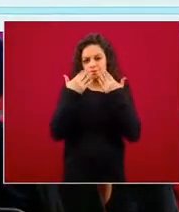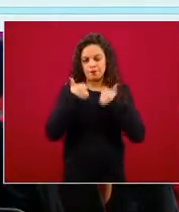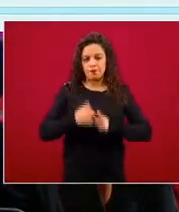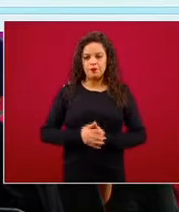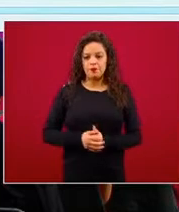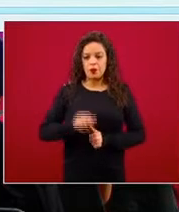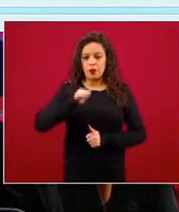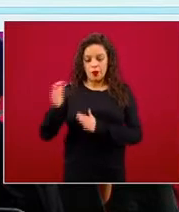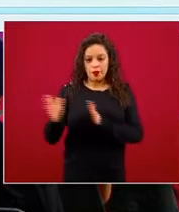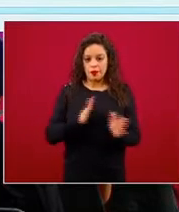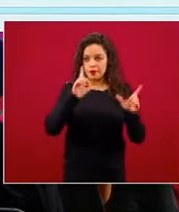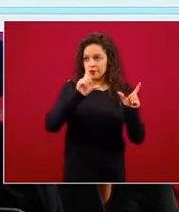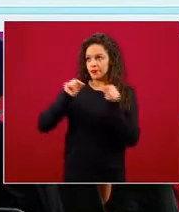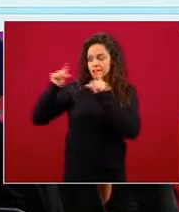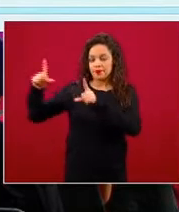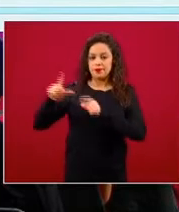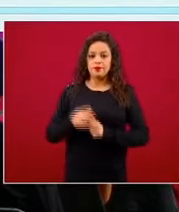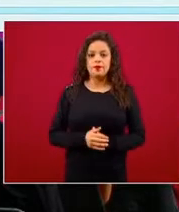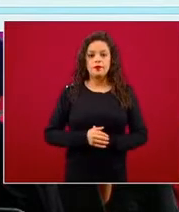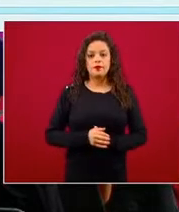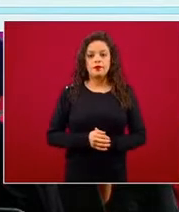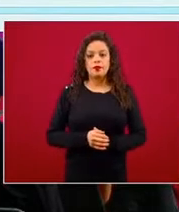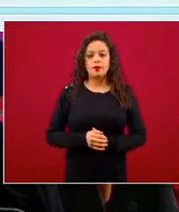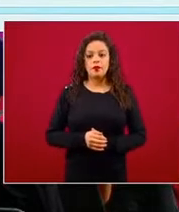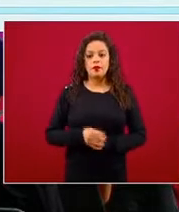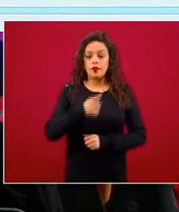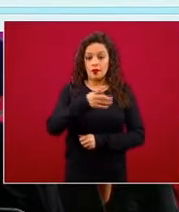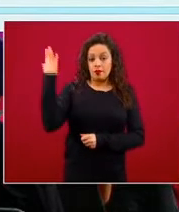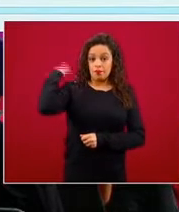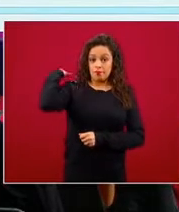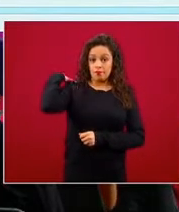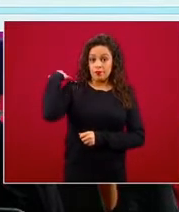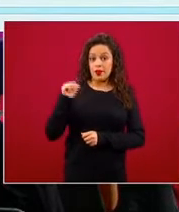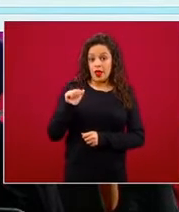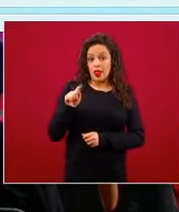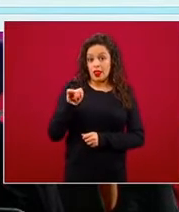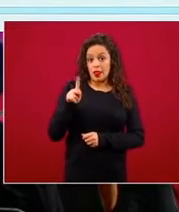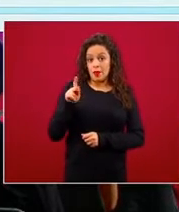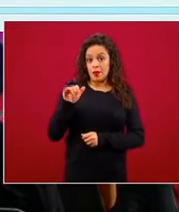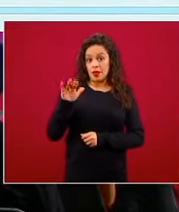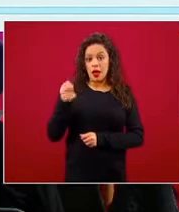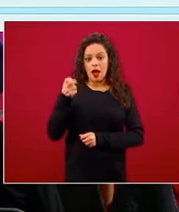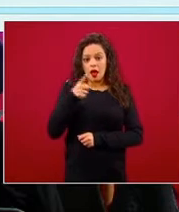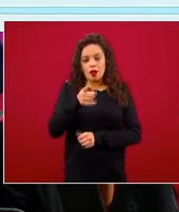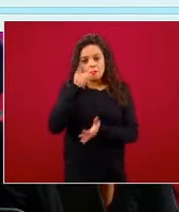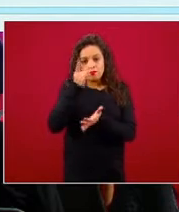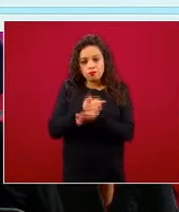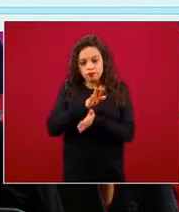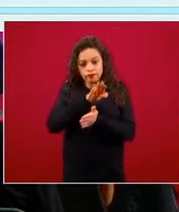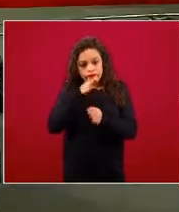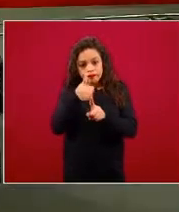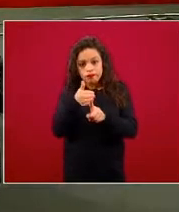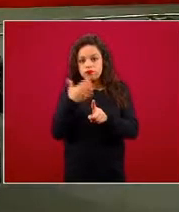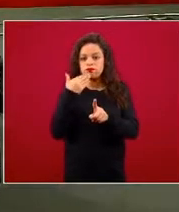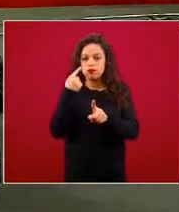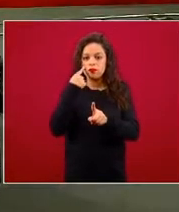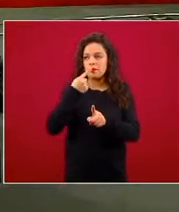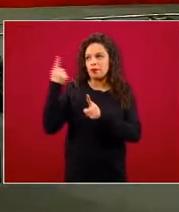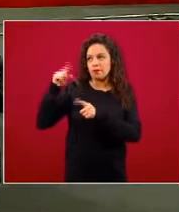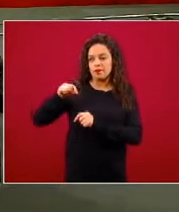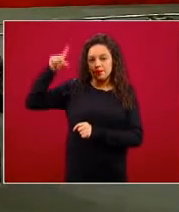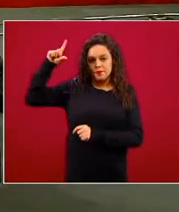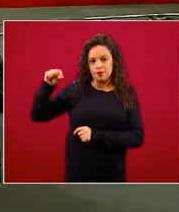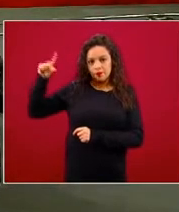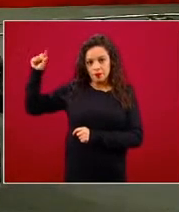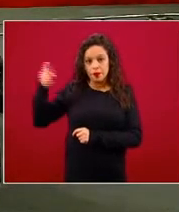are these non specified pneumonias. We're going to see the same thing that we saw, but we converted it into percentages for you.